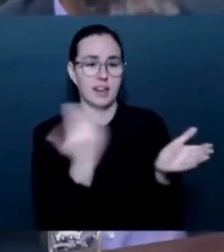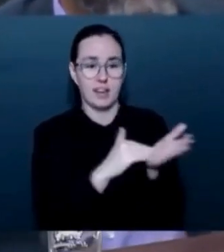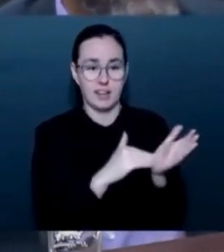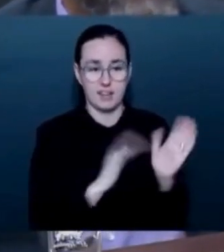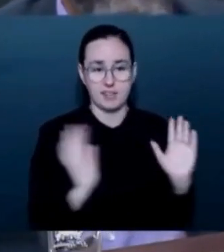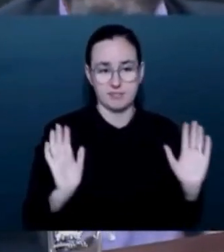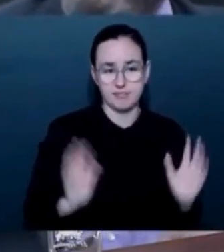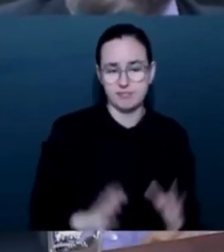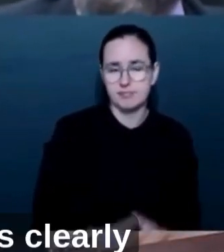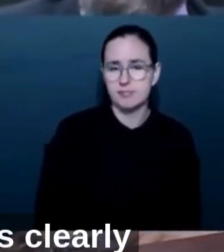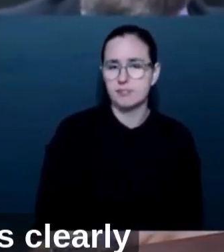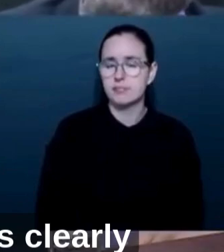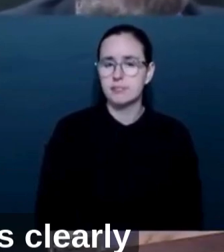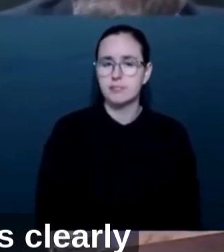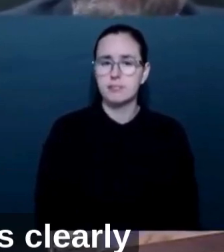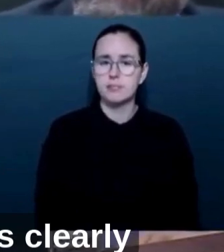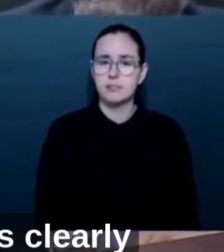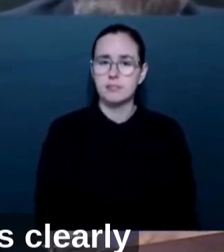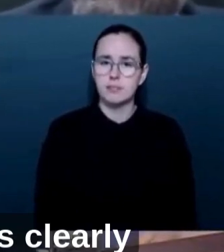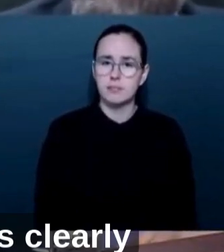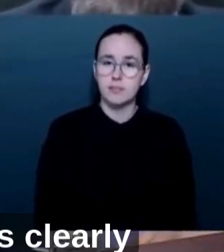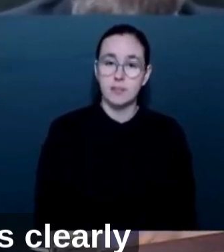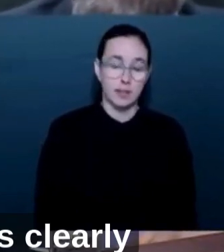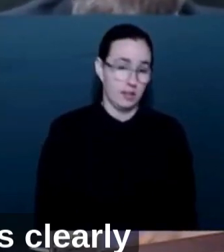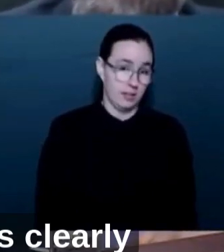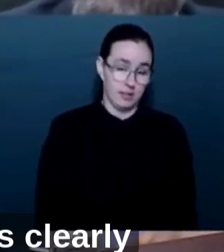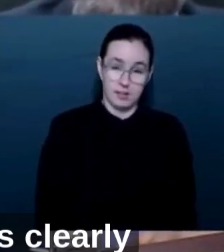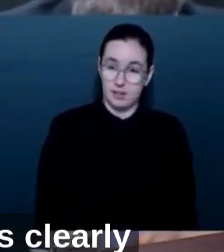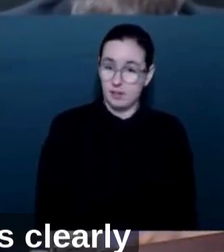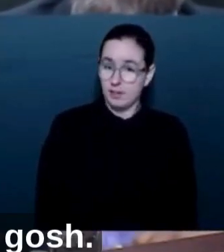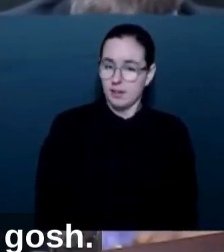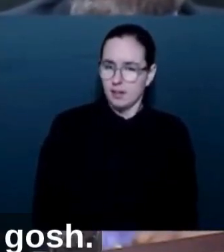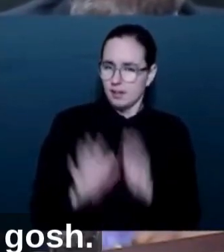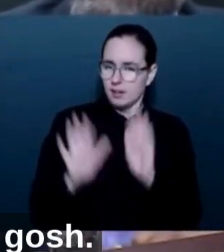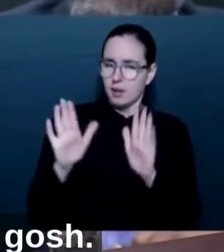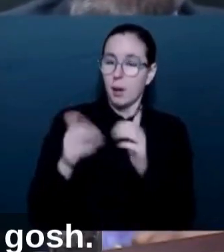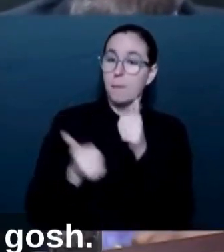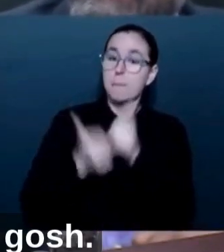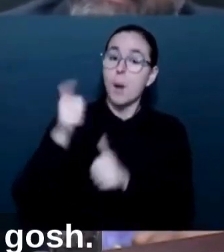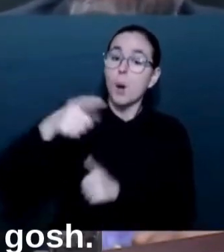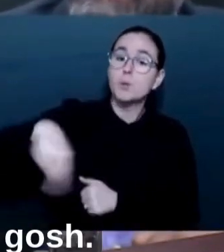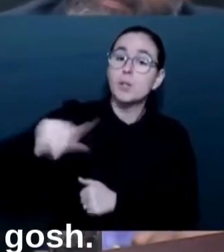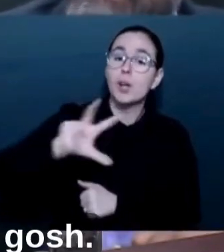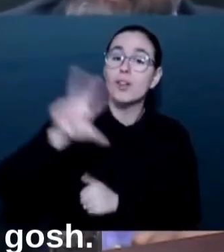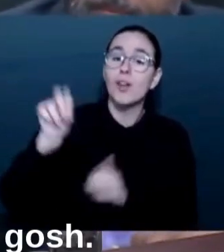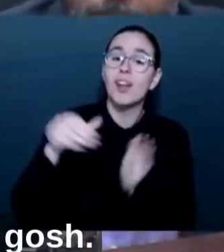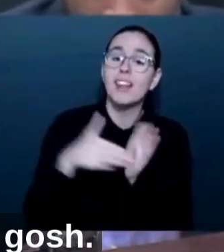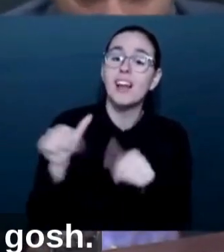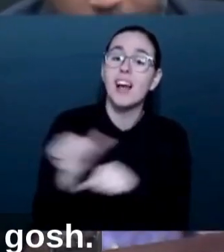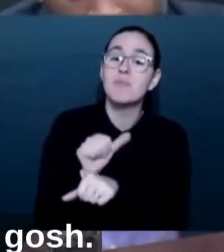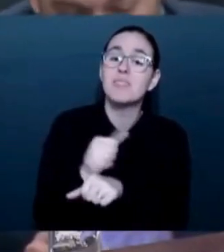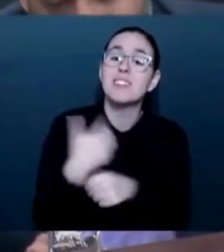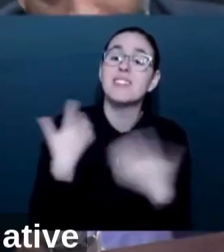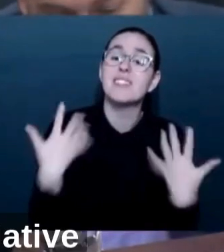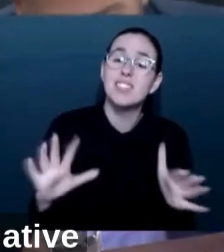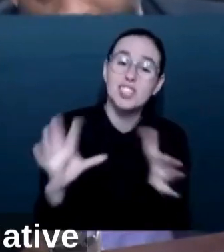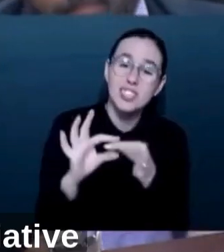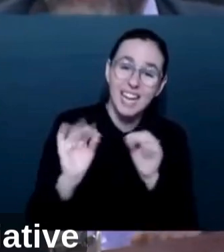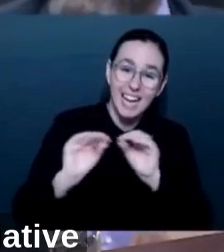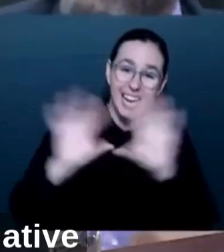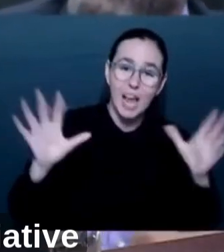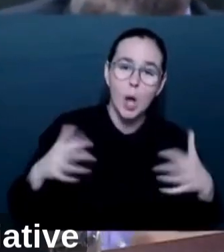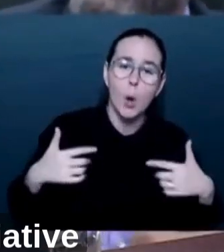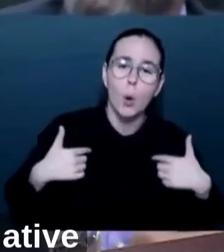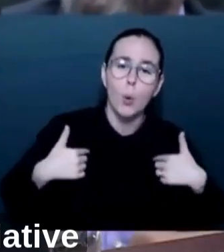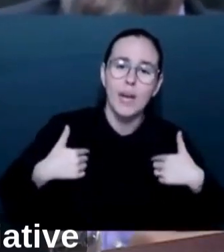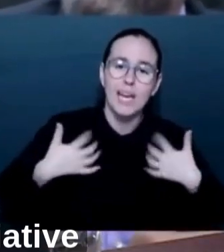Mr. Speaker, the majority of those 30,000 Albertans clearly said they didn't want coal mining on the eastern slopes. Oh my gosh!